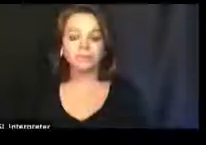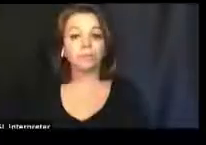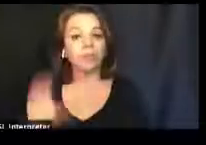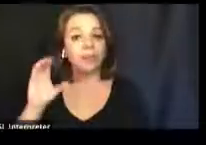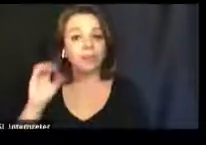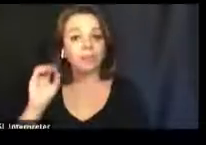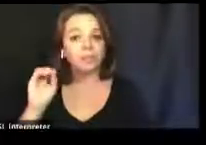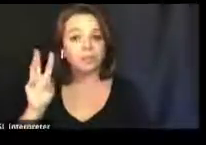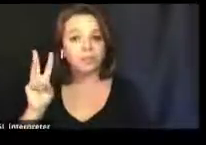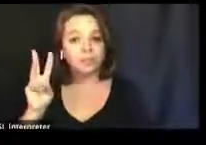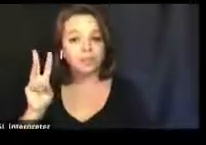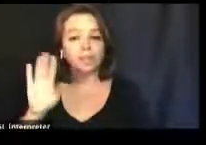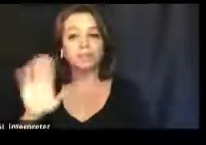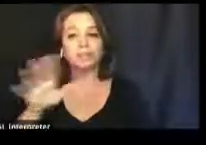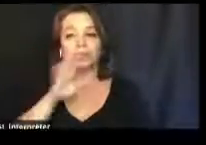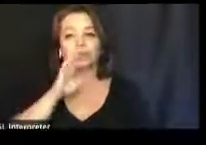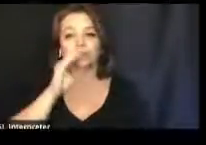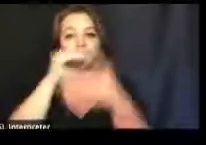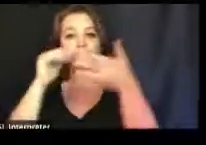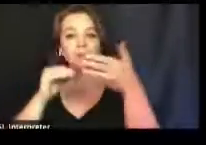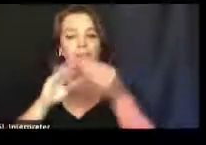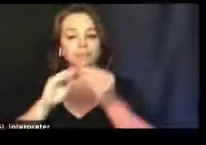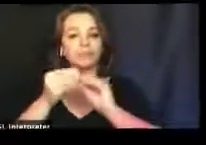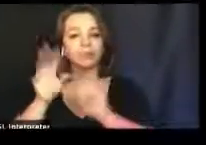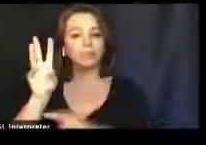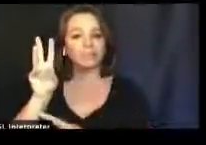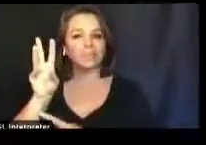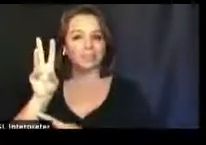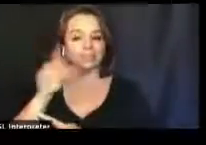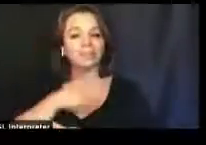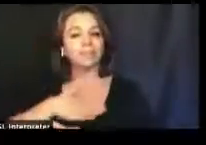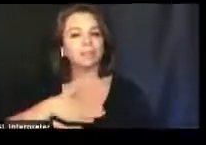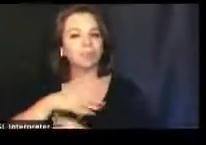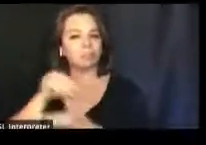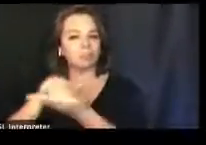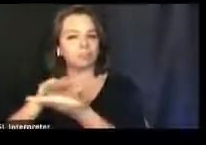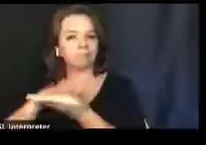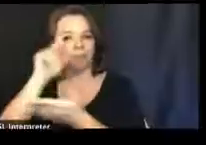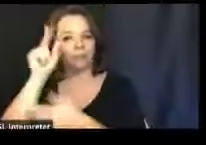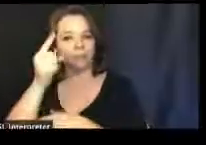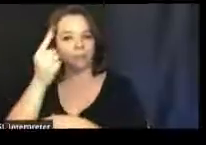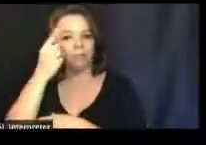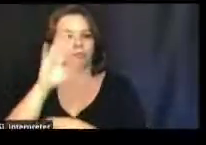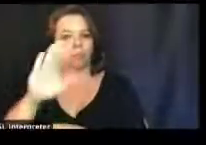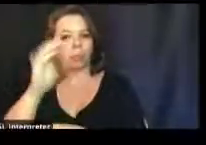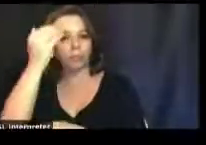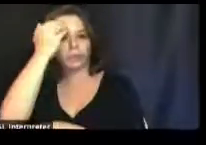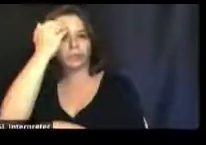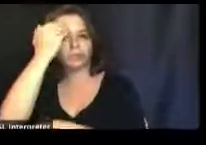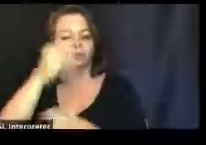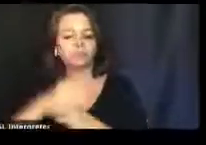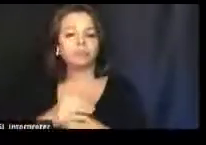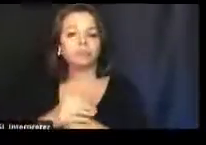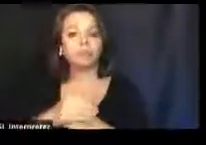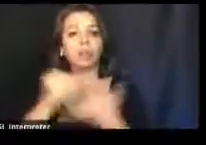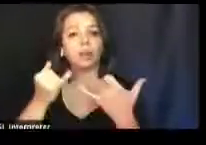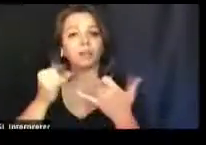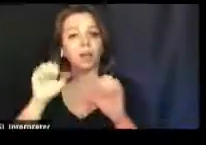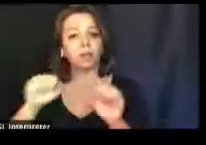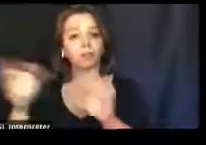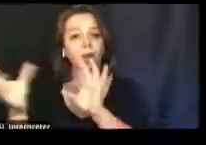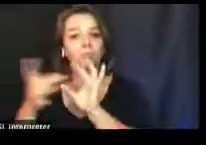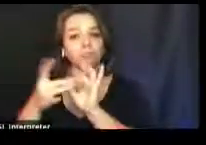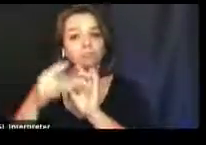.006, your speaker order number is number 6. If you'll please make note of that for future reference. You can now enable your audio and video in the lower left corner